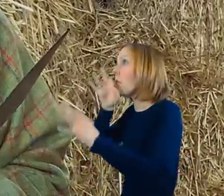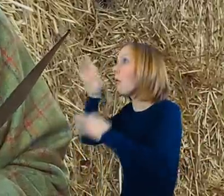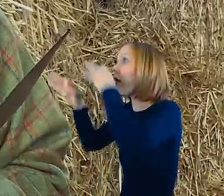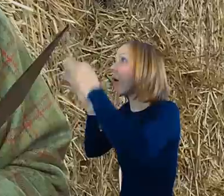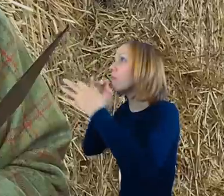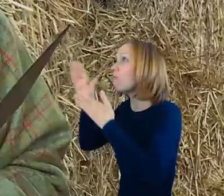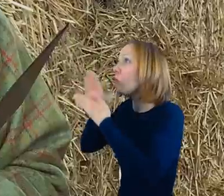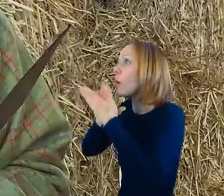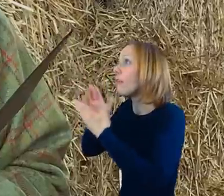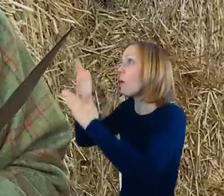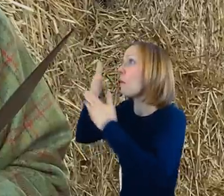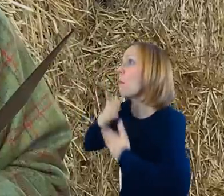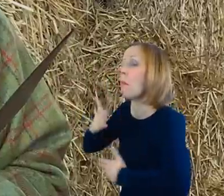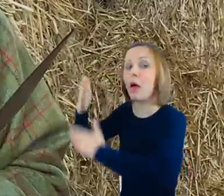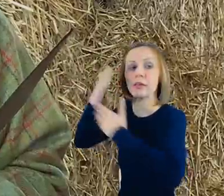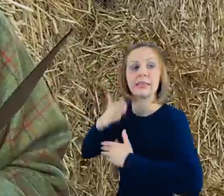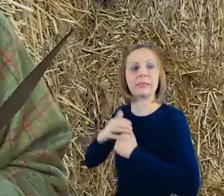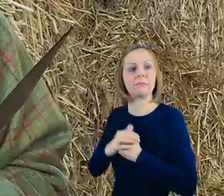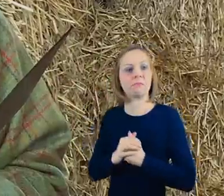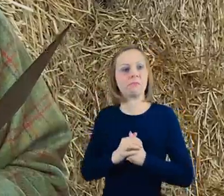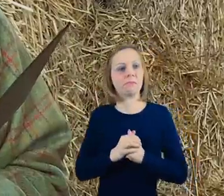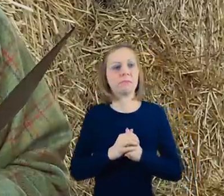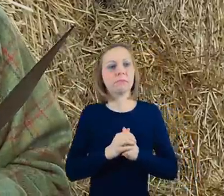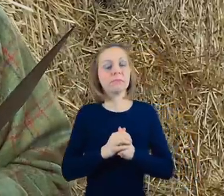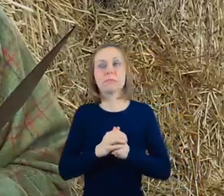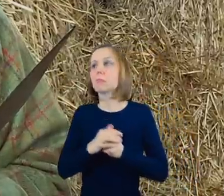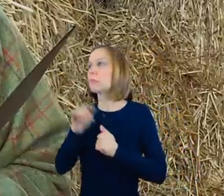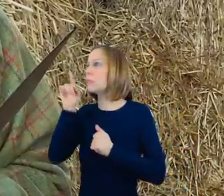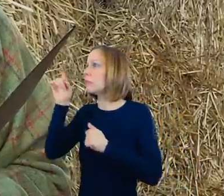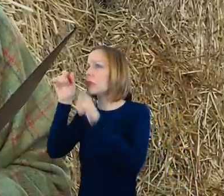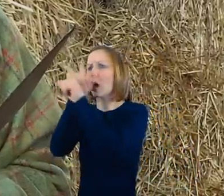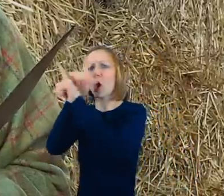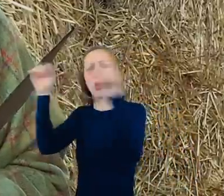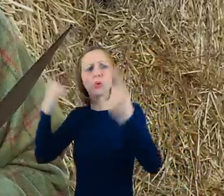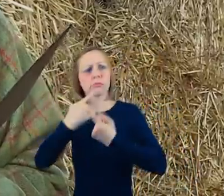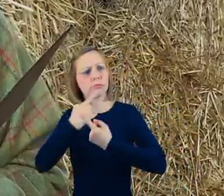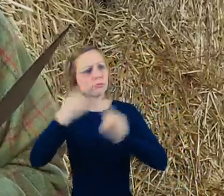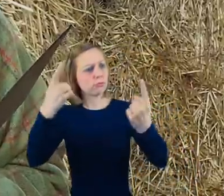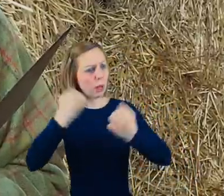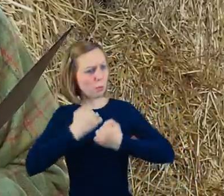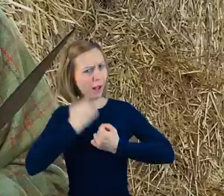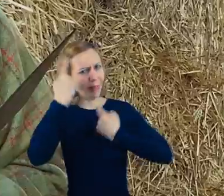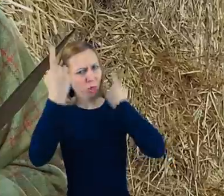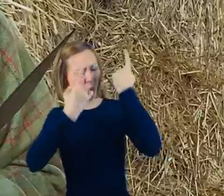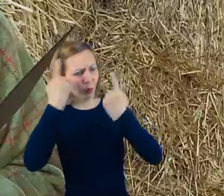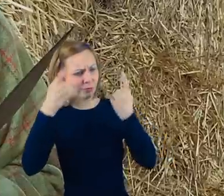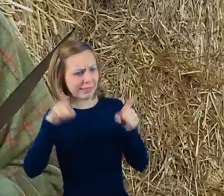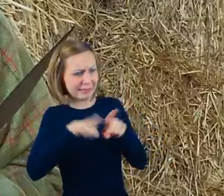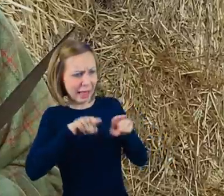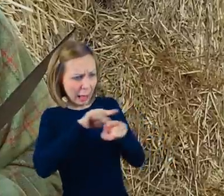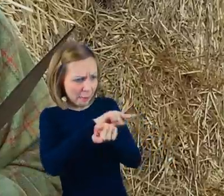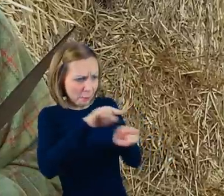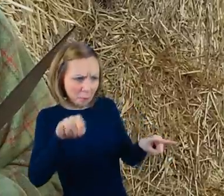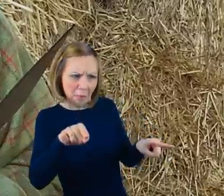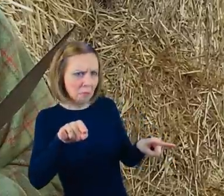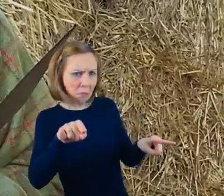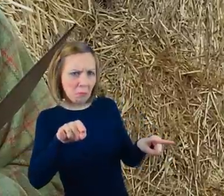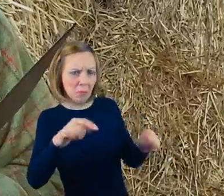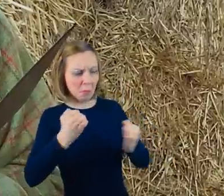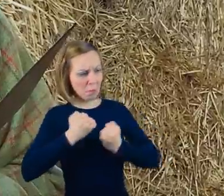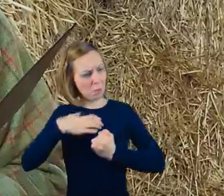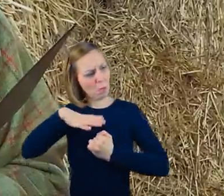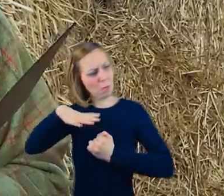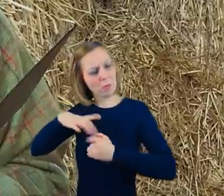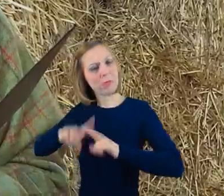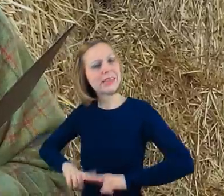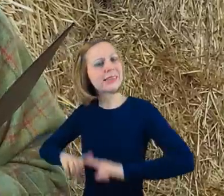our God, for he will abundantly pardon. For my thoughts are not your thoughts, nor are your ways my ways, says the